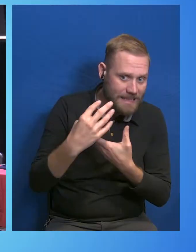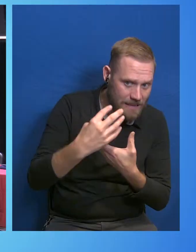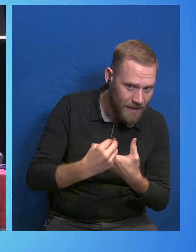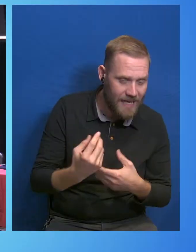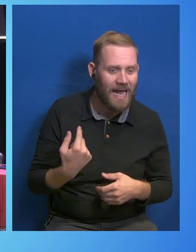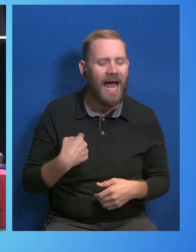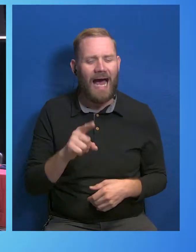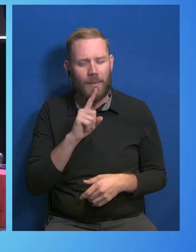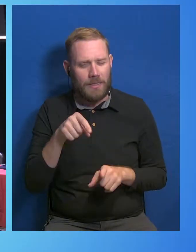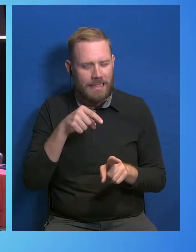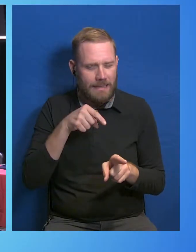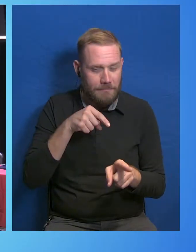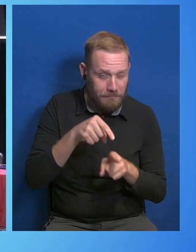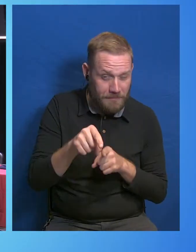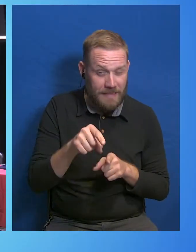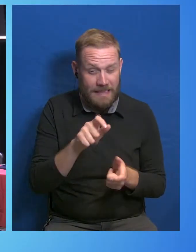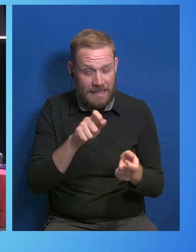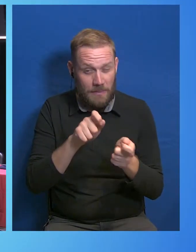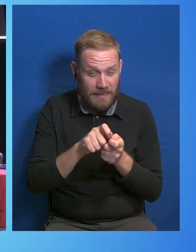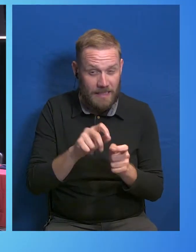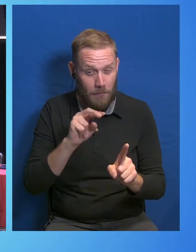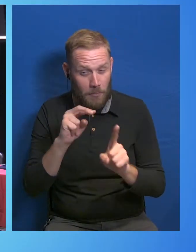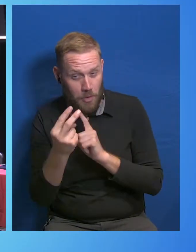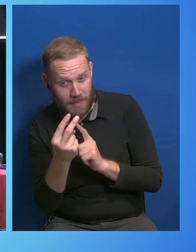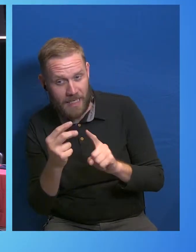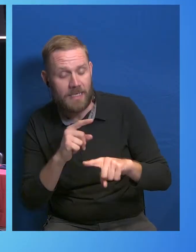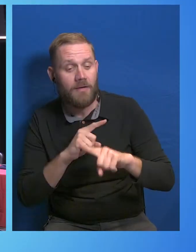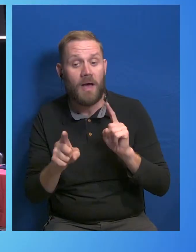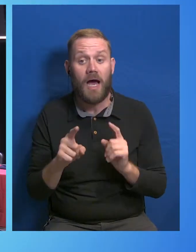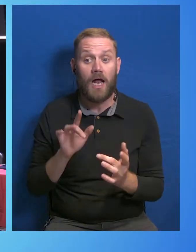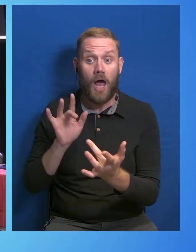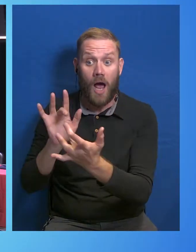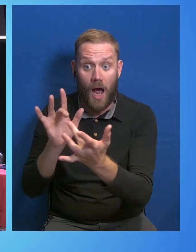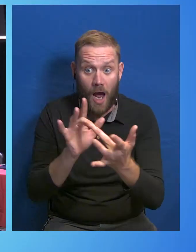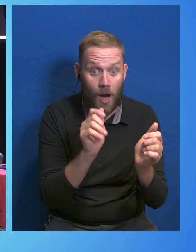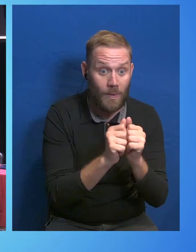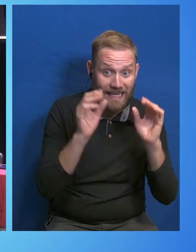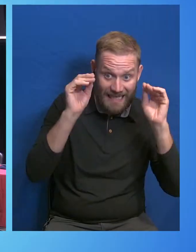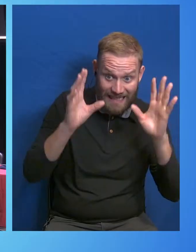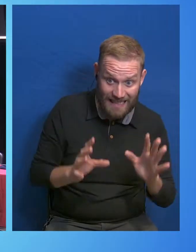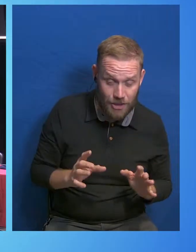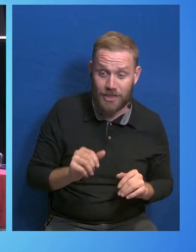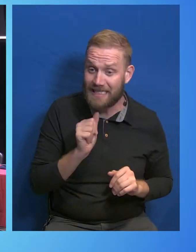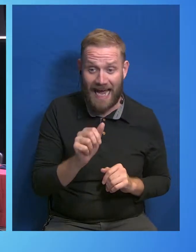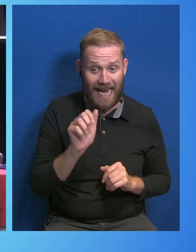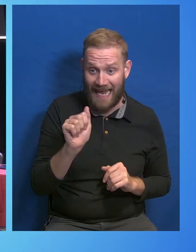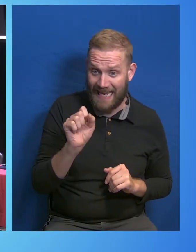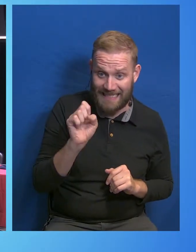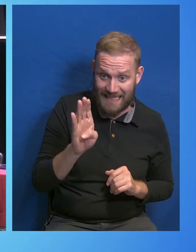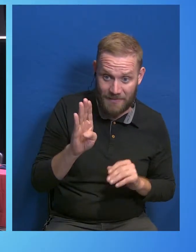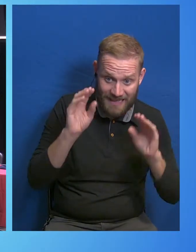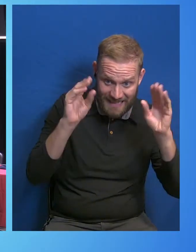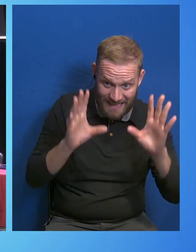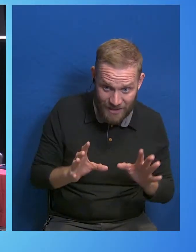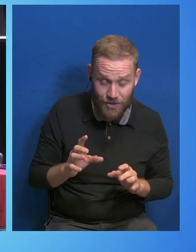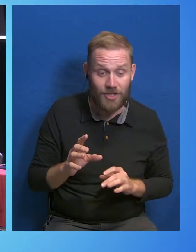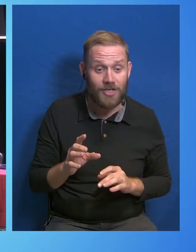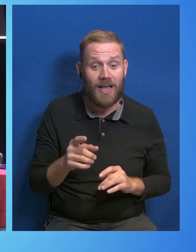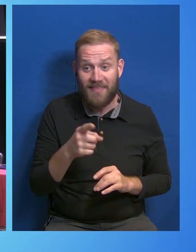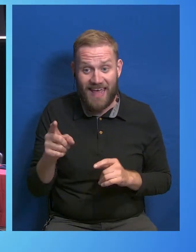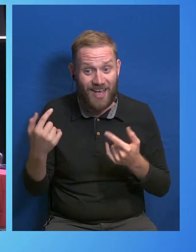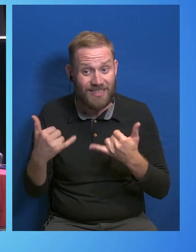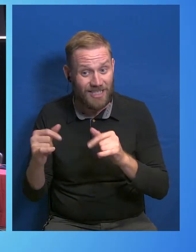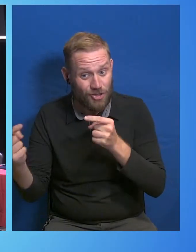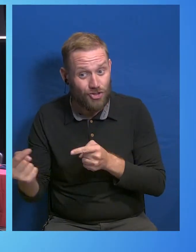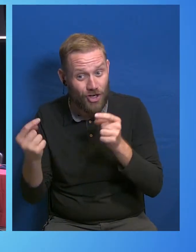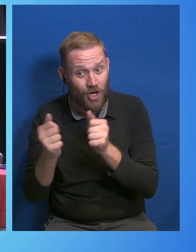real specific point of view, and that is in talking with teachers out there that are not ASDB teachers, they're struggling with